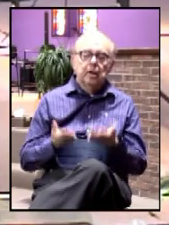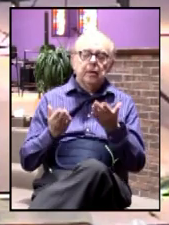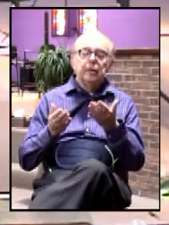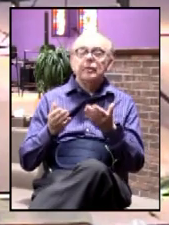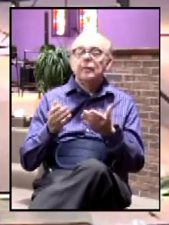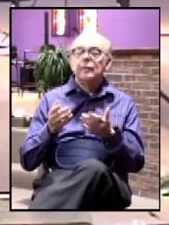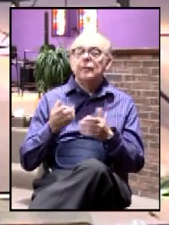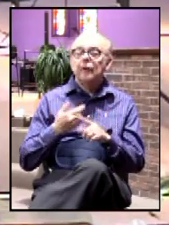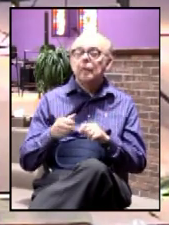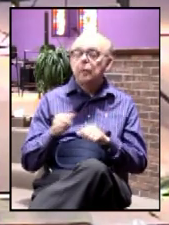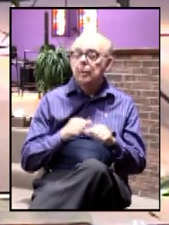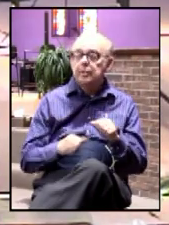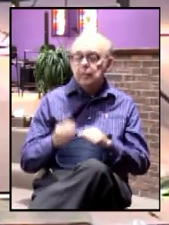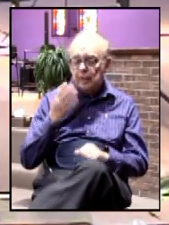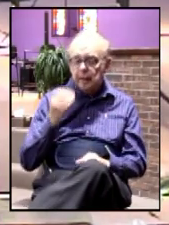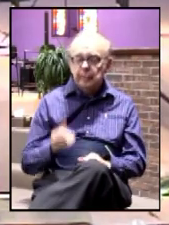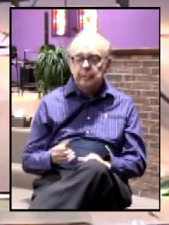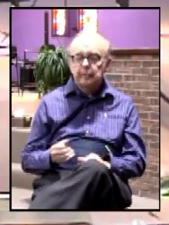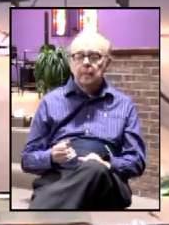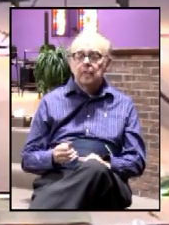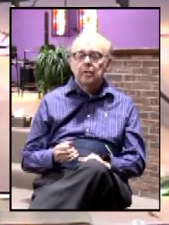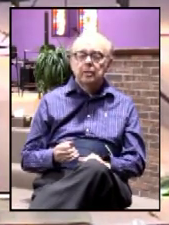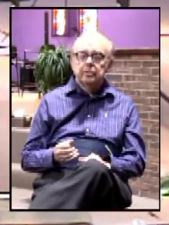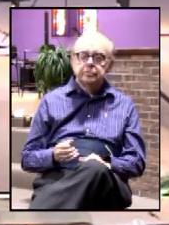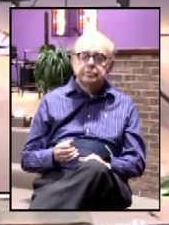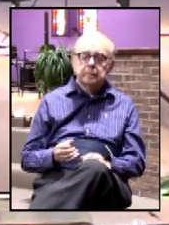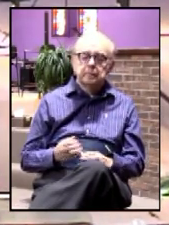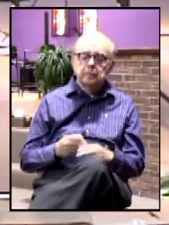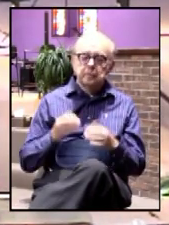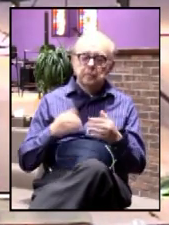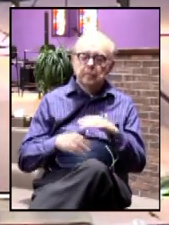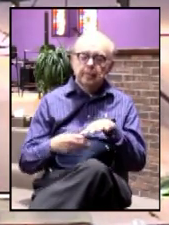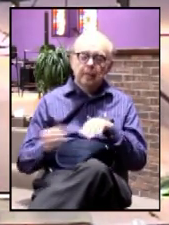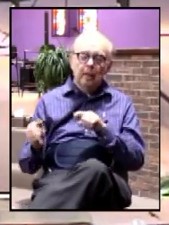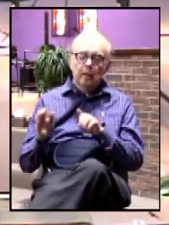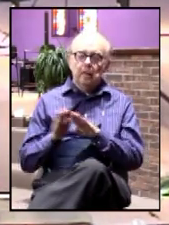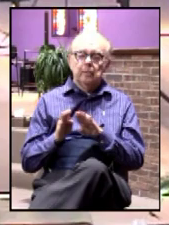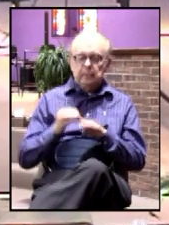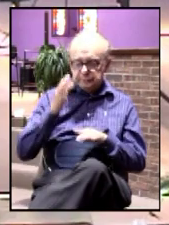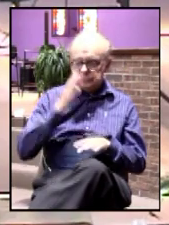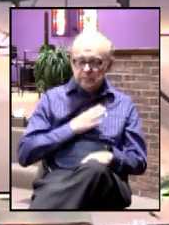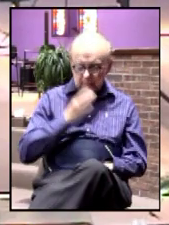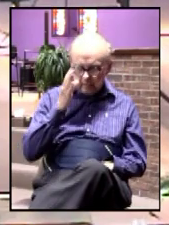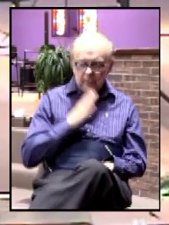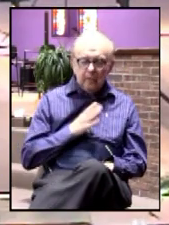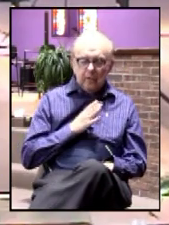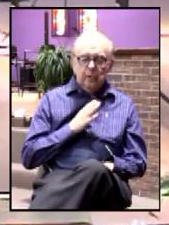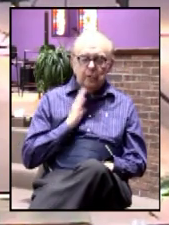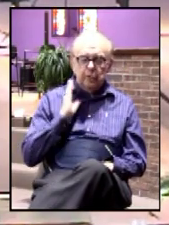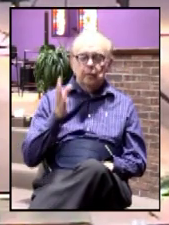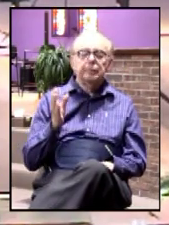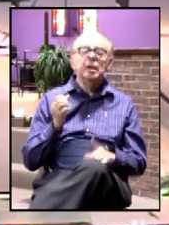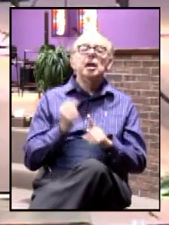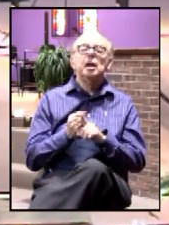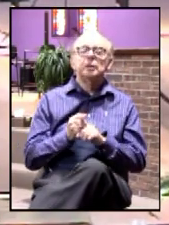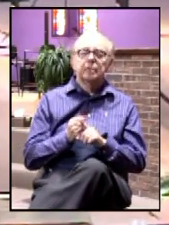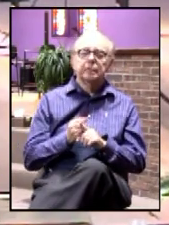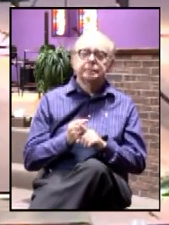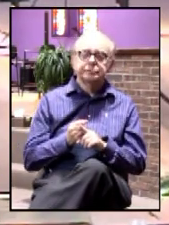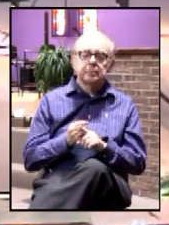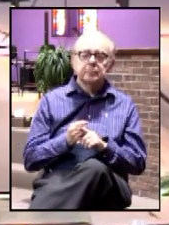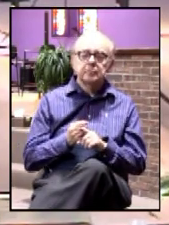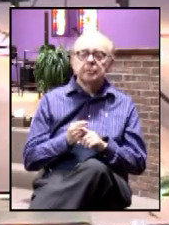from one another. Because why? As soon as you walk out this door, ladies and gentlemen, you're going to get hit.